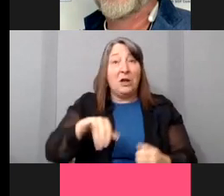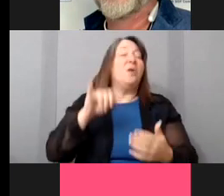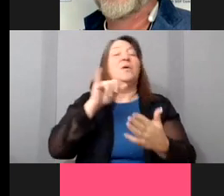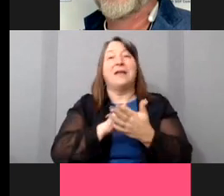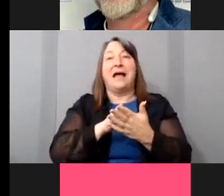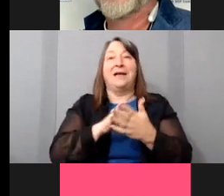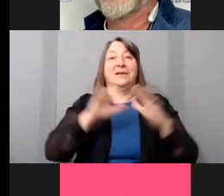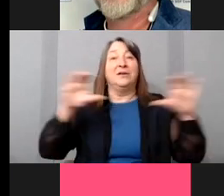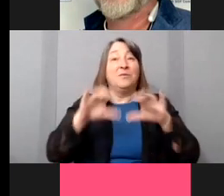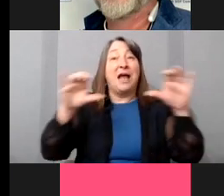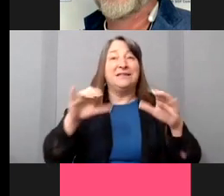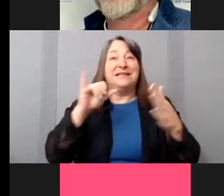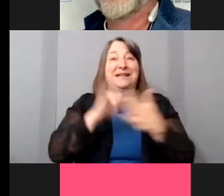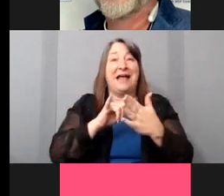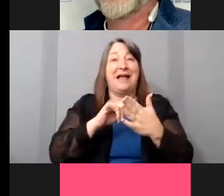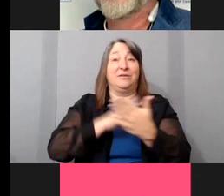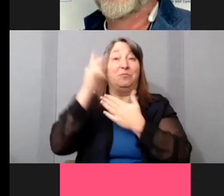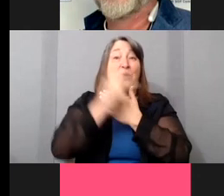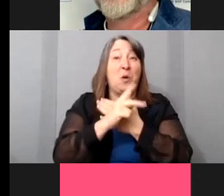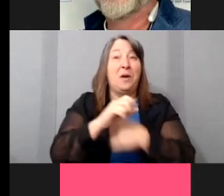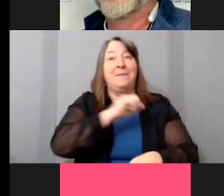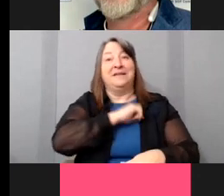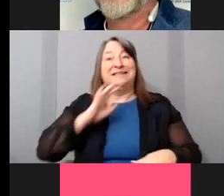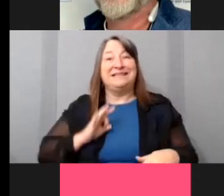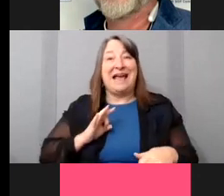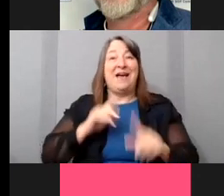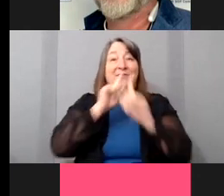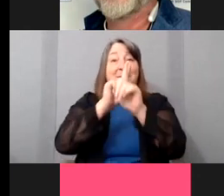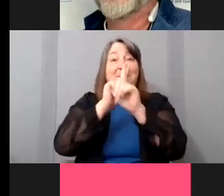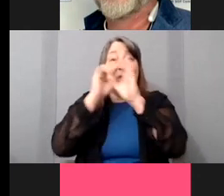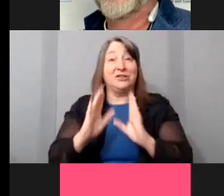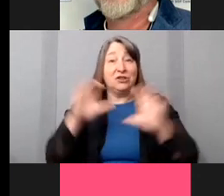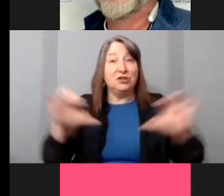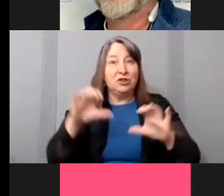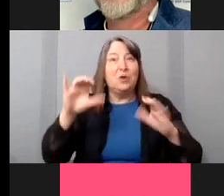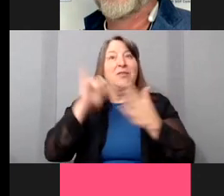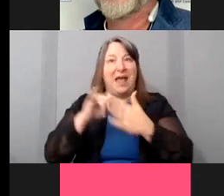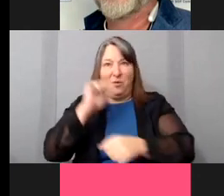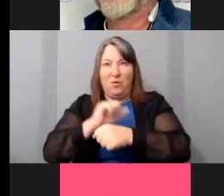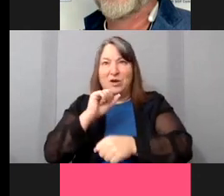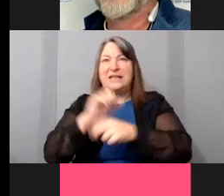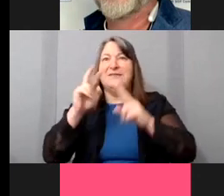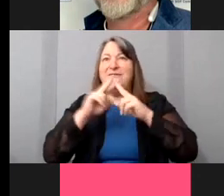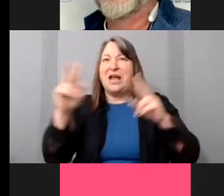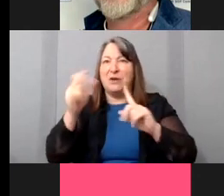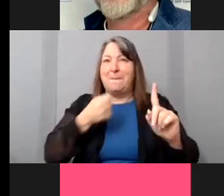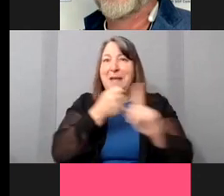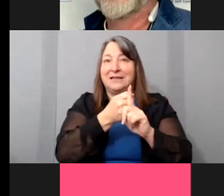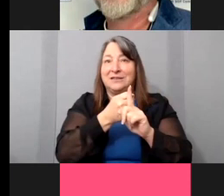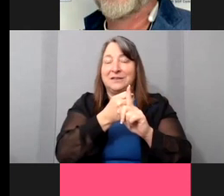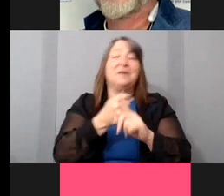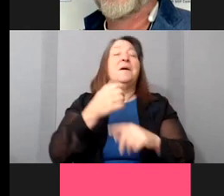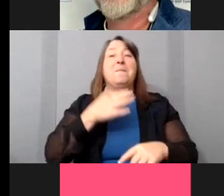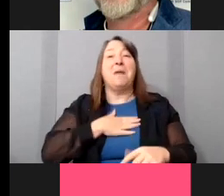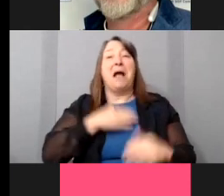mentors themselves do really influence how impactful that work is. Now, a colleague of mine, Janice Coopersmith, found